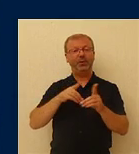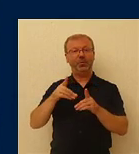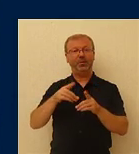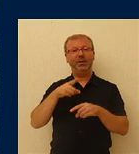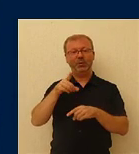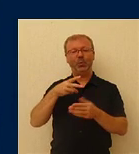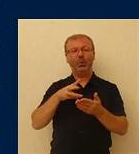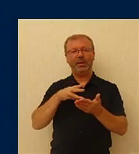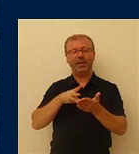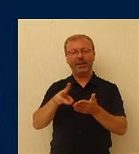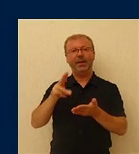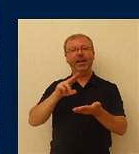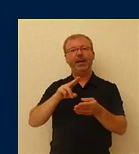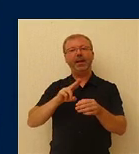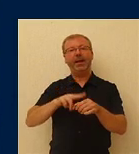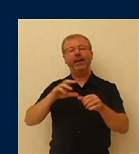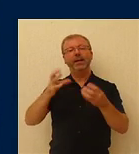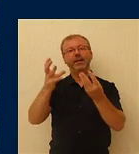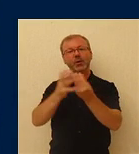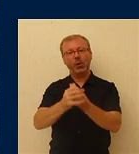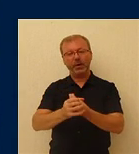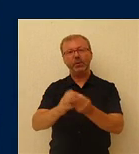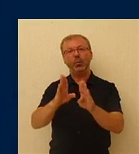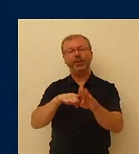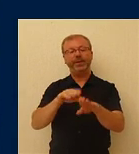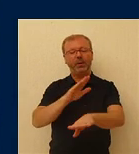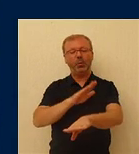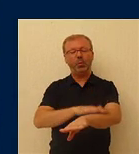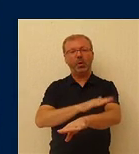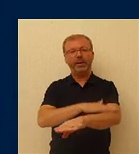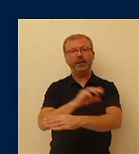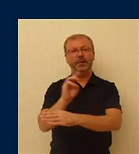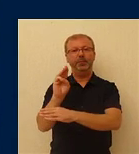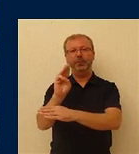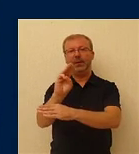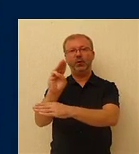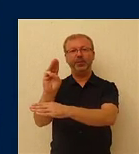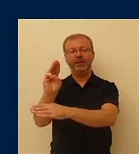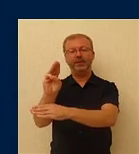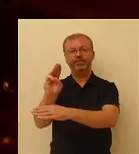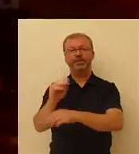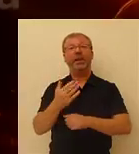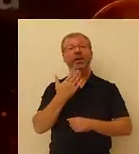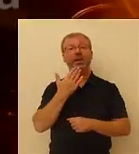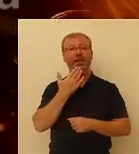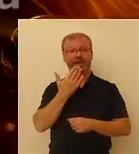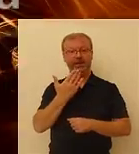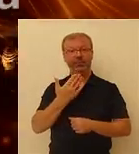do, you will join the walking pilgrims. Thank you.